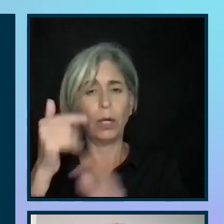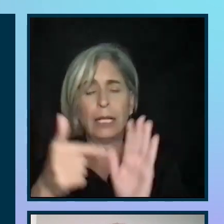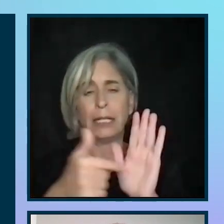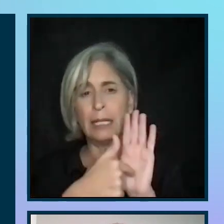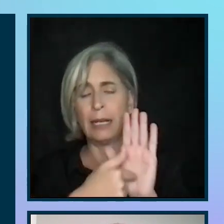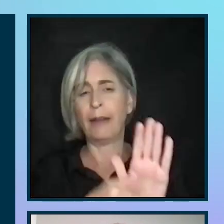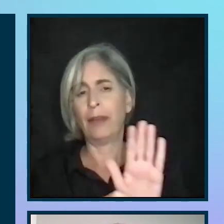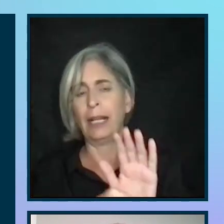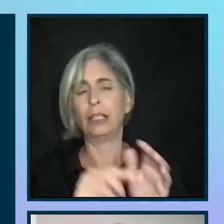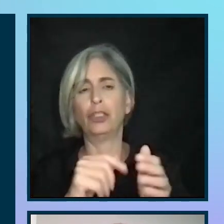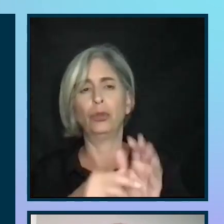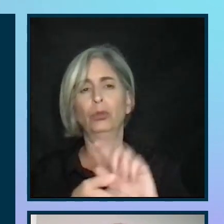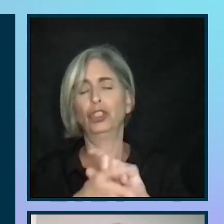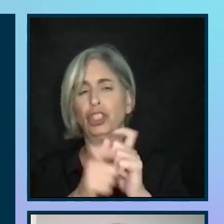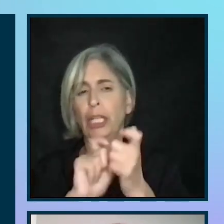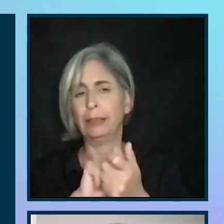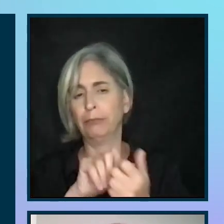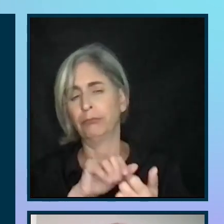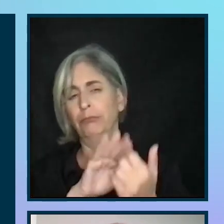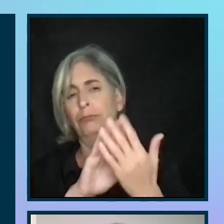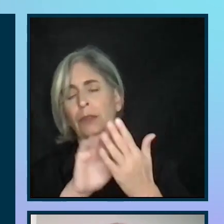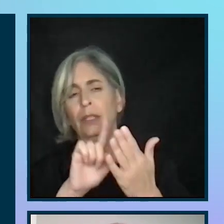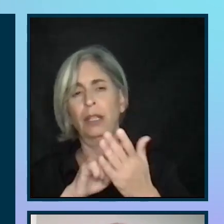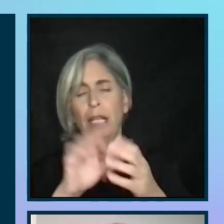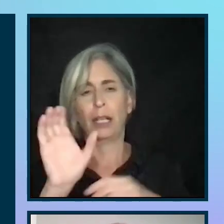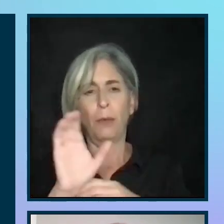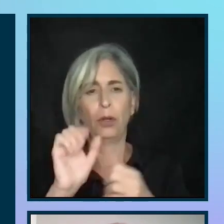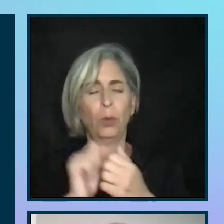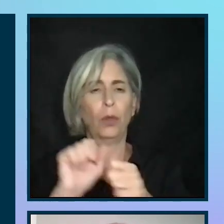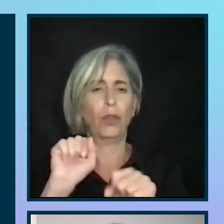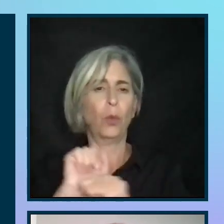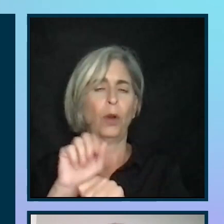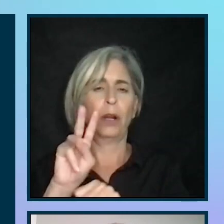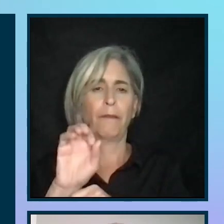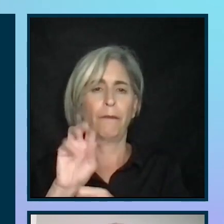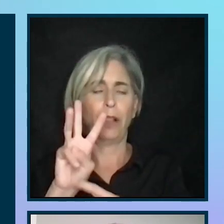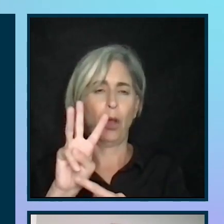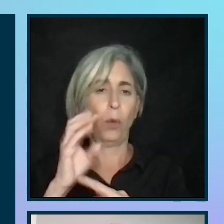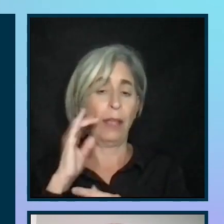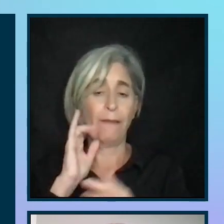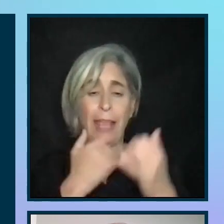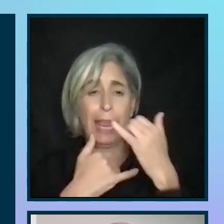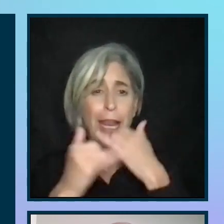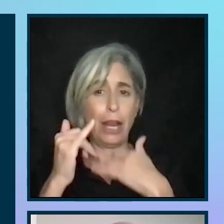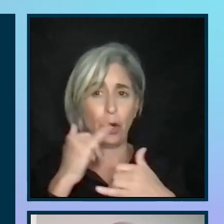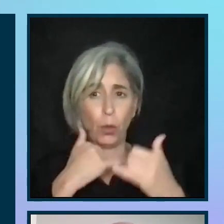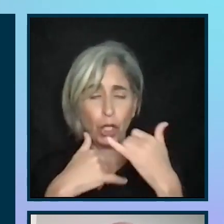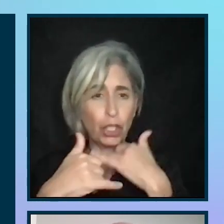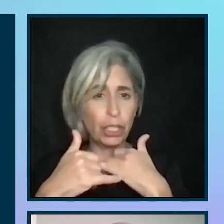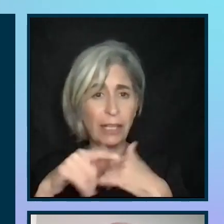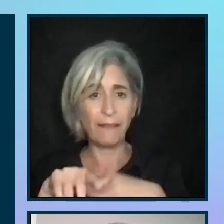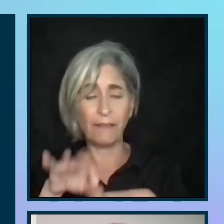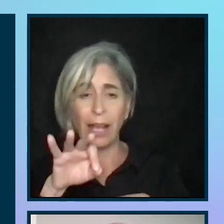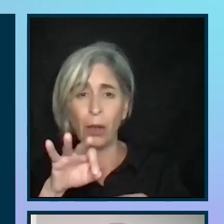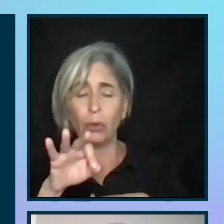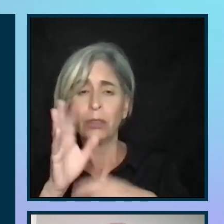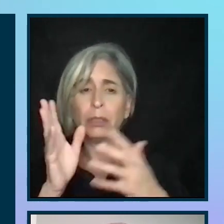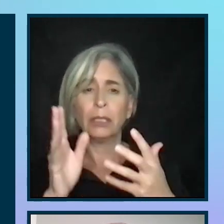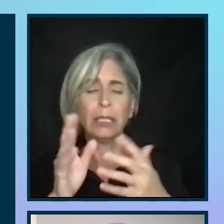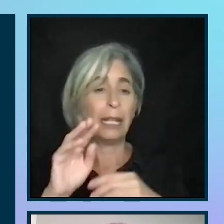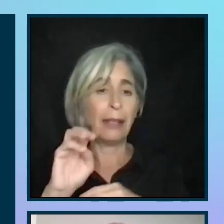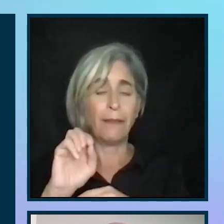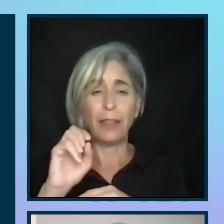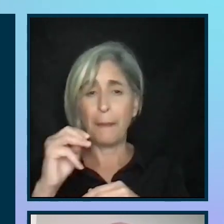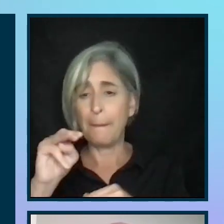to go back to address a specific component associated with the workflow. If there were errors and only elements that were associated with how the math